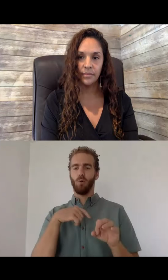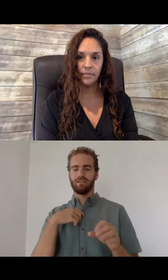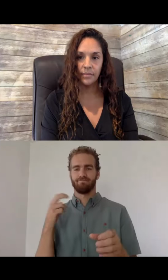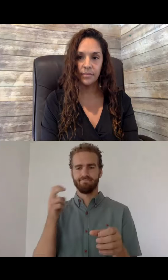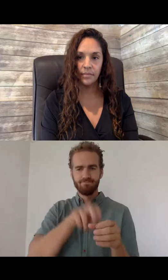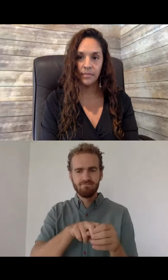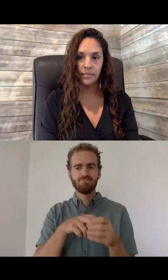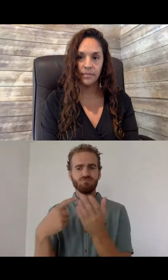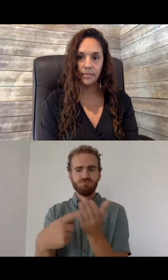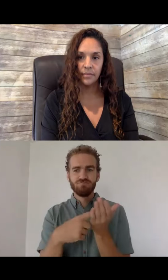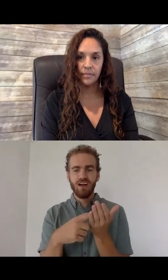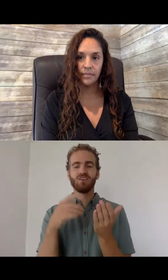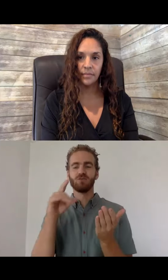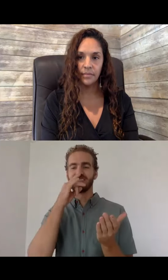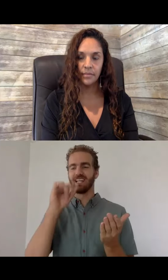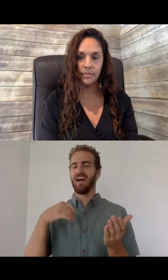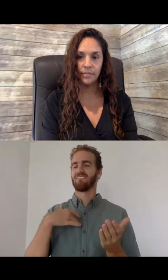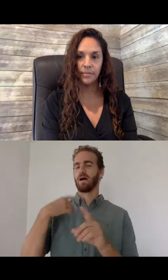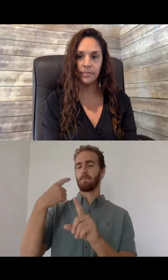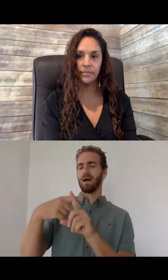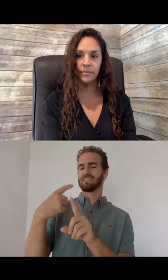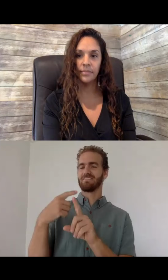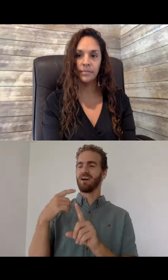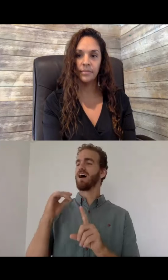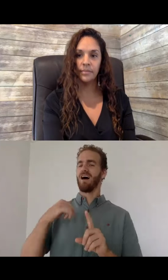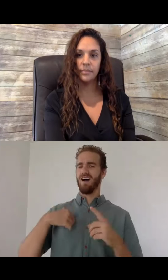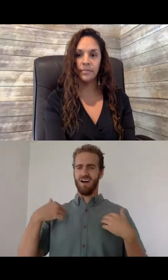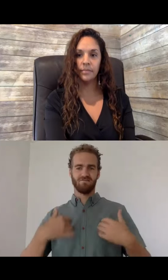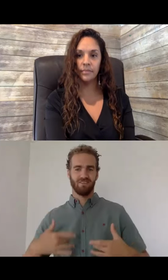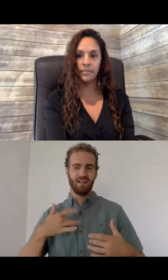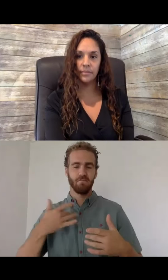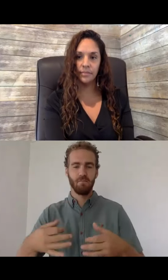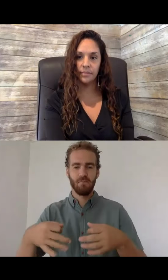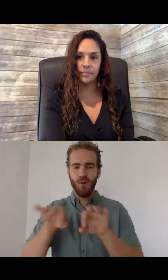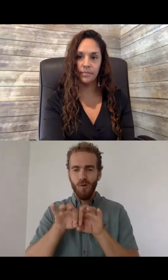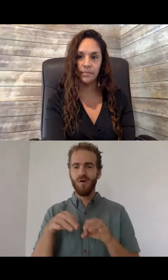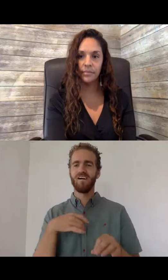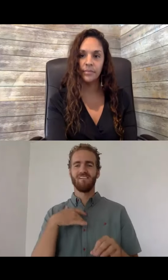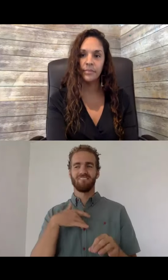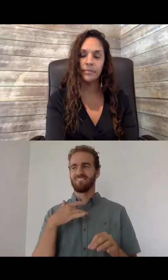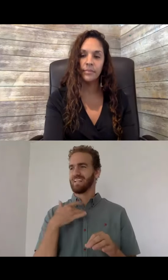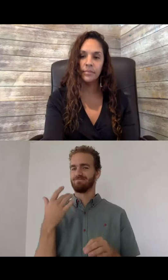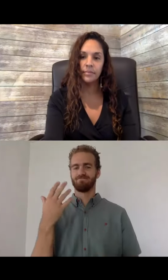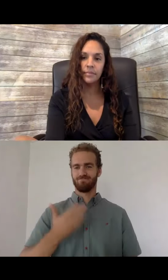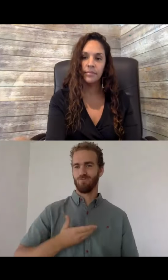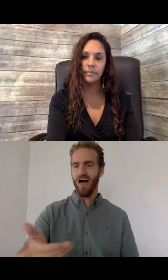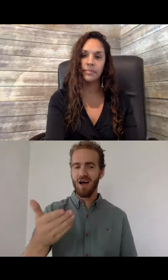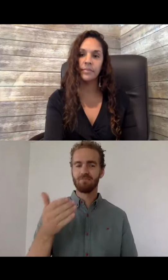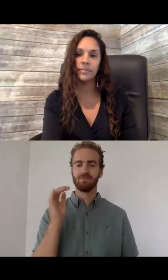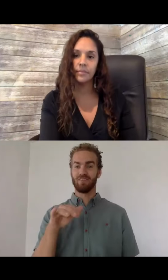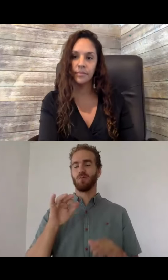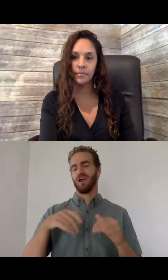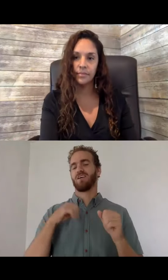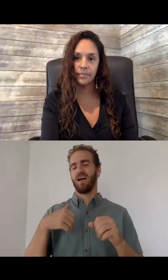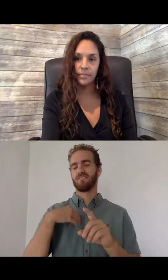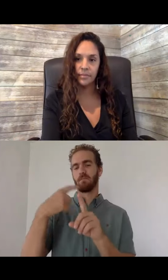different activity centers all the time. It's important that we step in and have that discussion so kids can have that positive experience. They feel important,